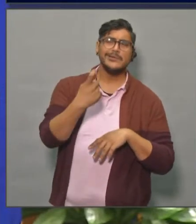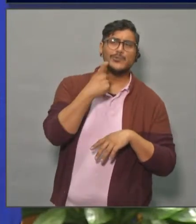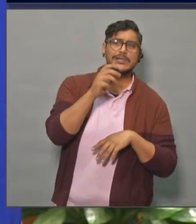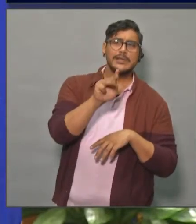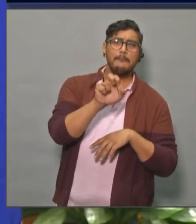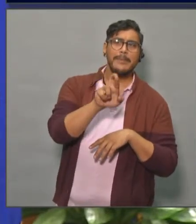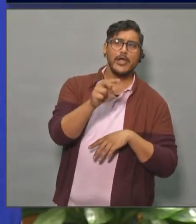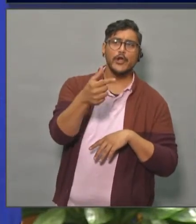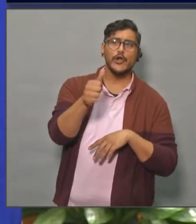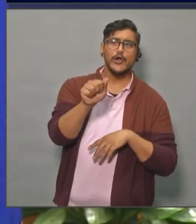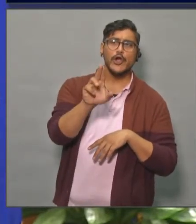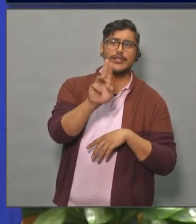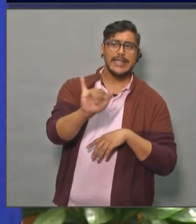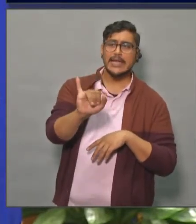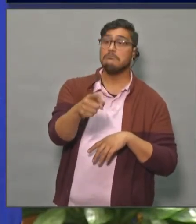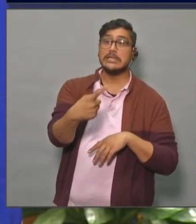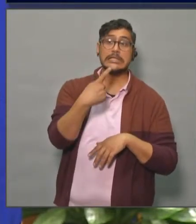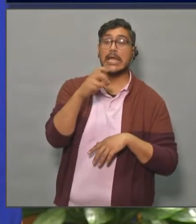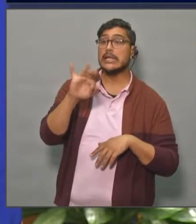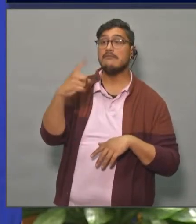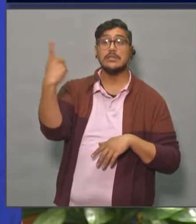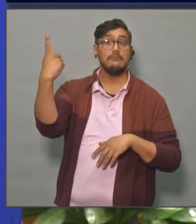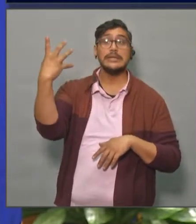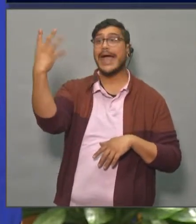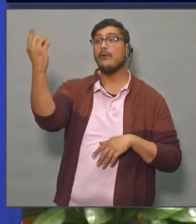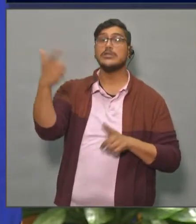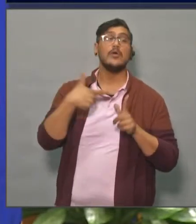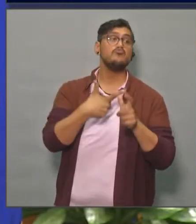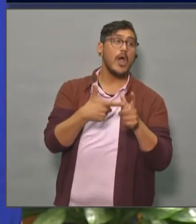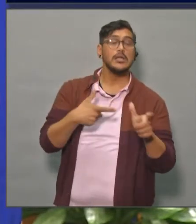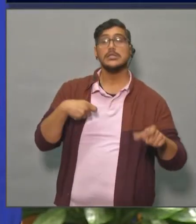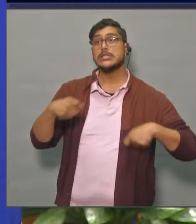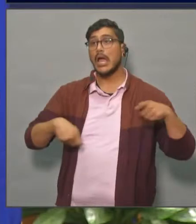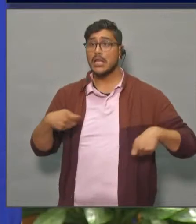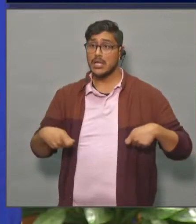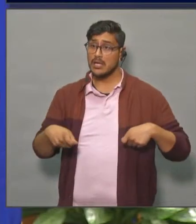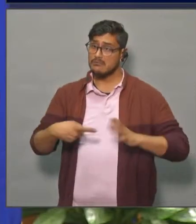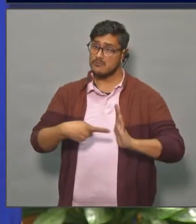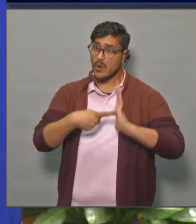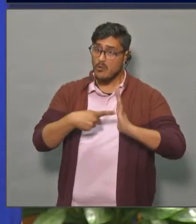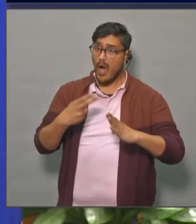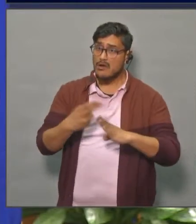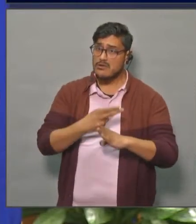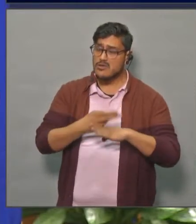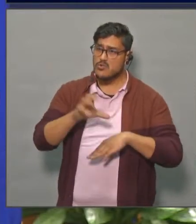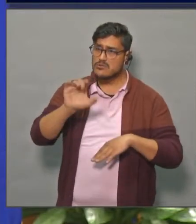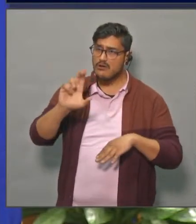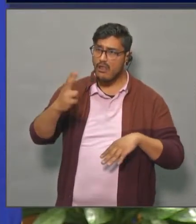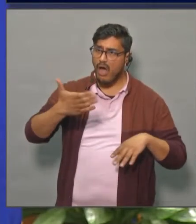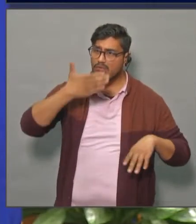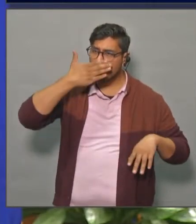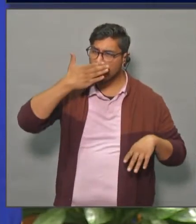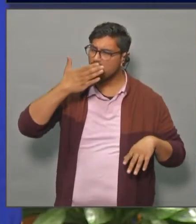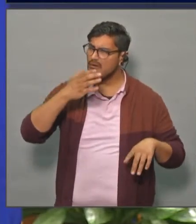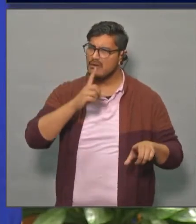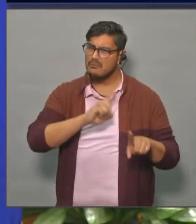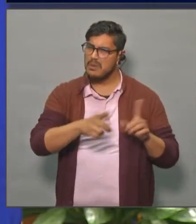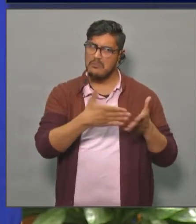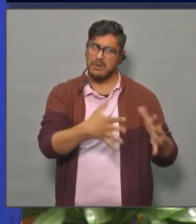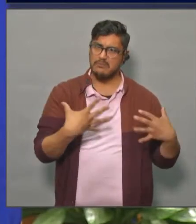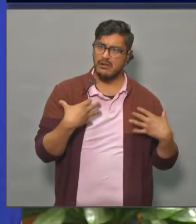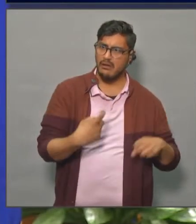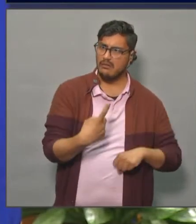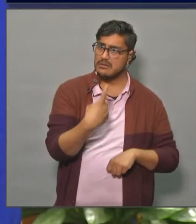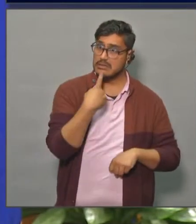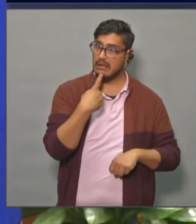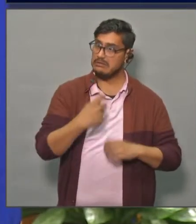says anyone outside doing things like running or cycling must wear a cloth face covering. But we've heard from public health officials that it can also be dangerous